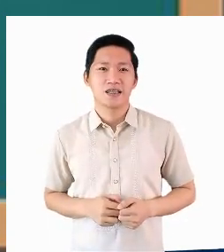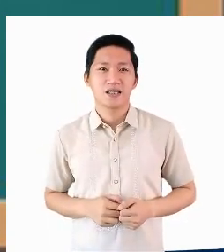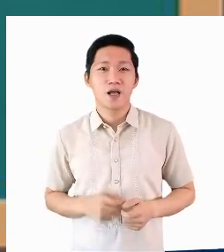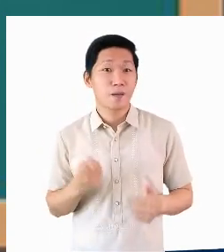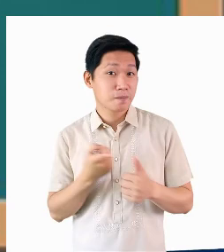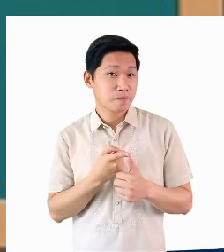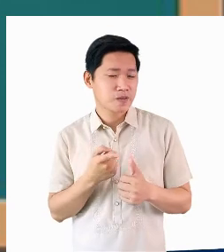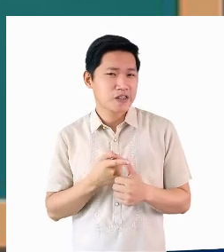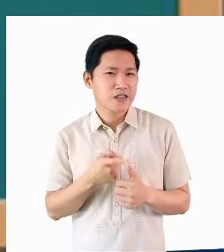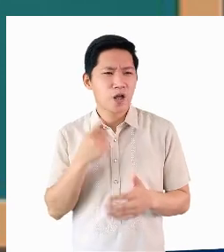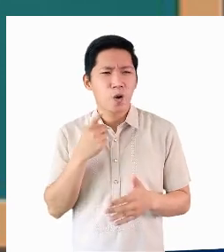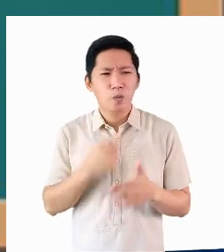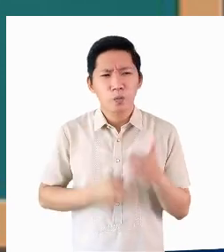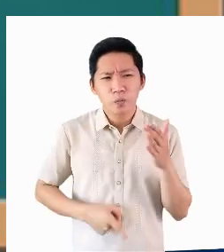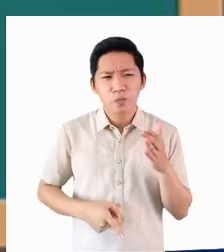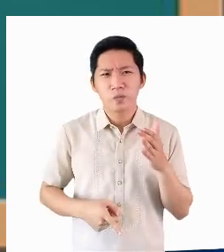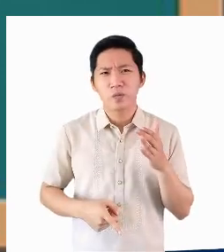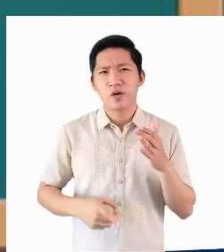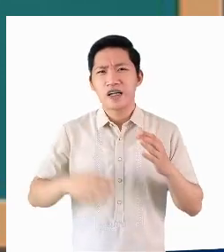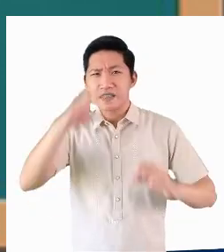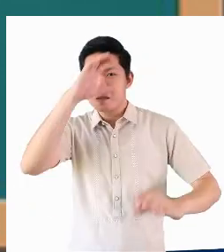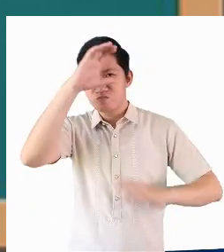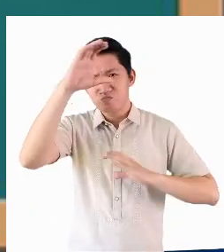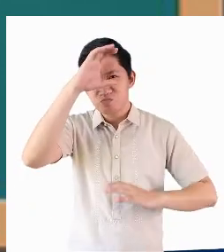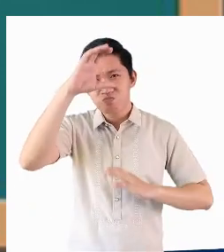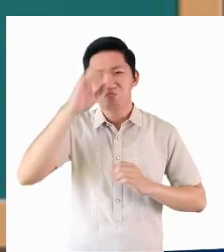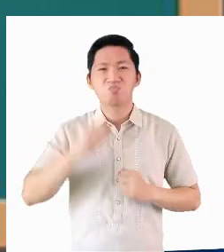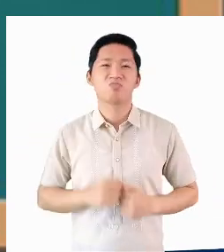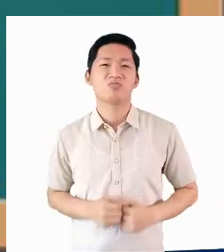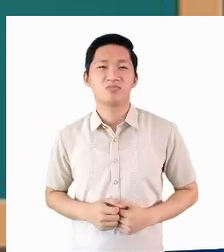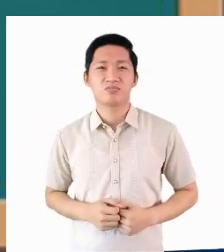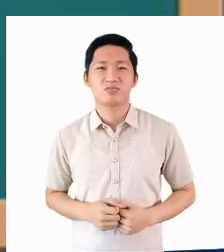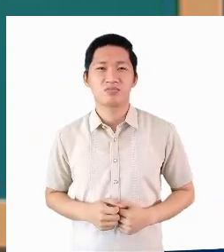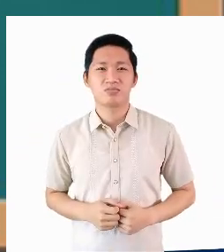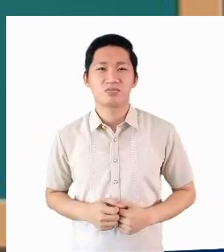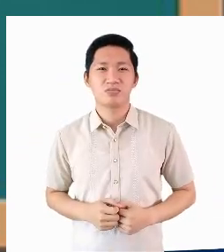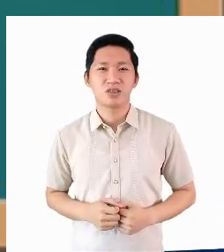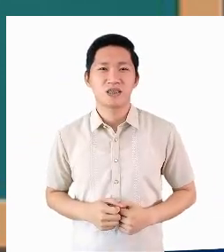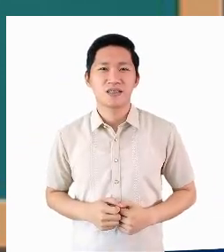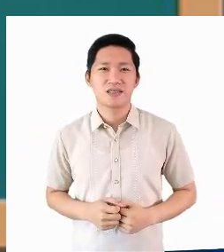First, what is communication breakdown?